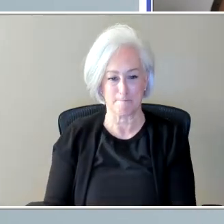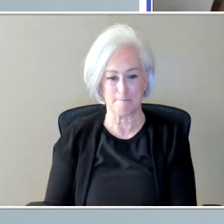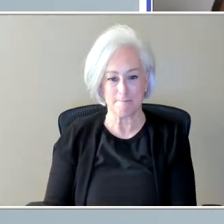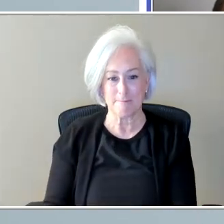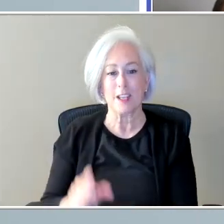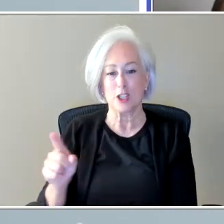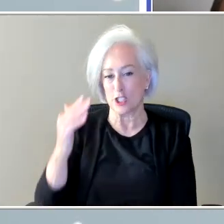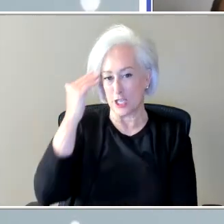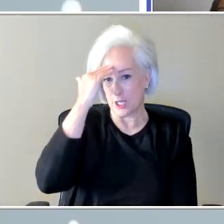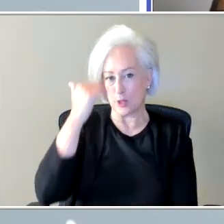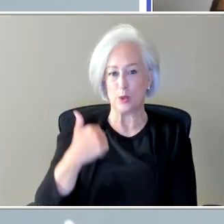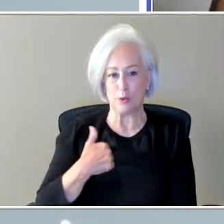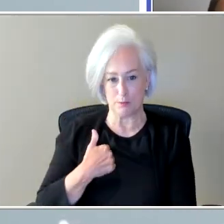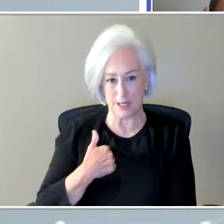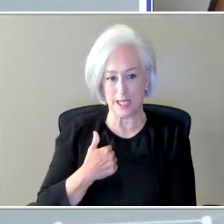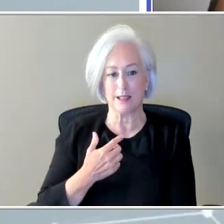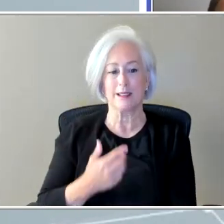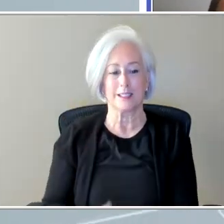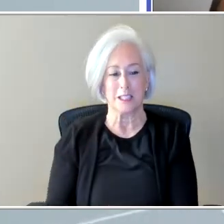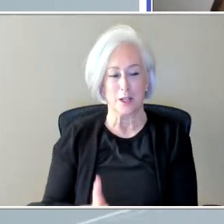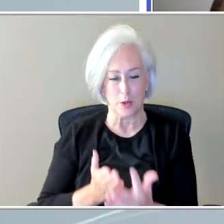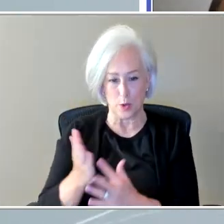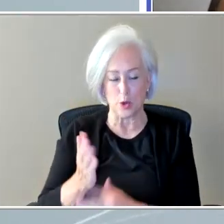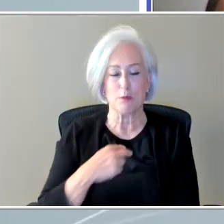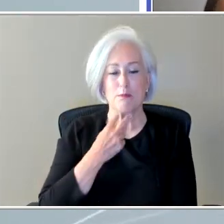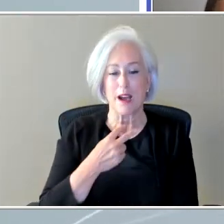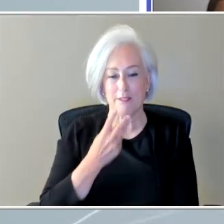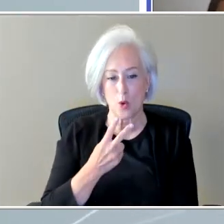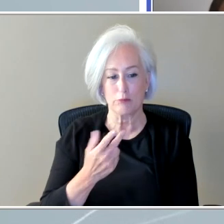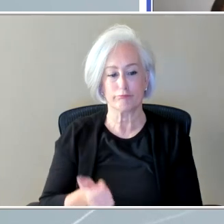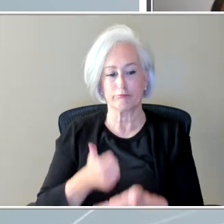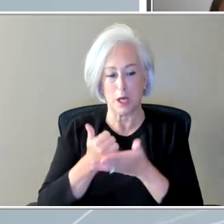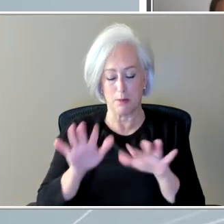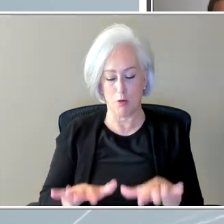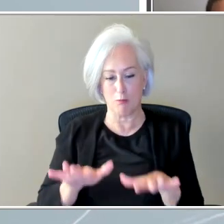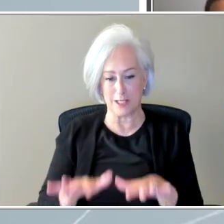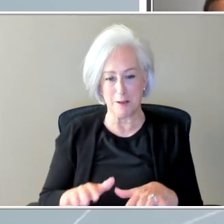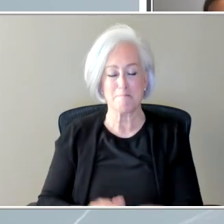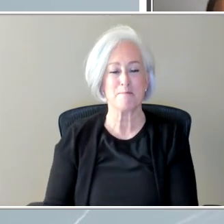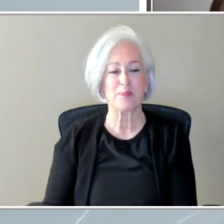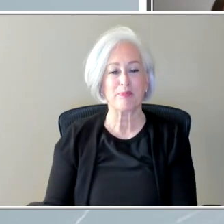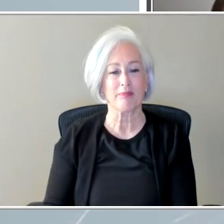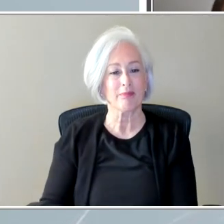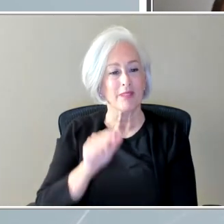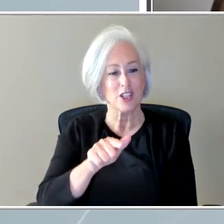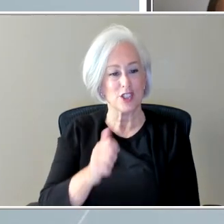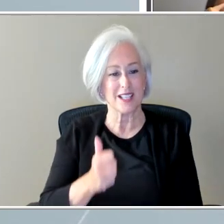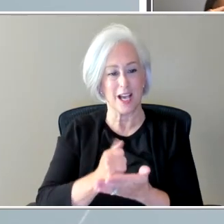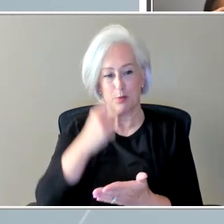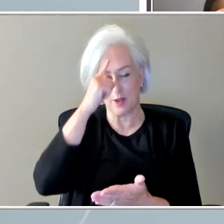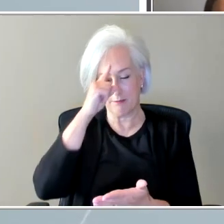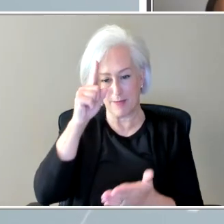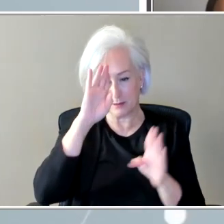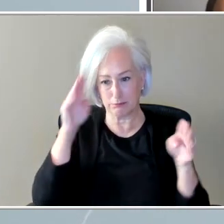tone of voice, and but she calmed me down. Yeah. She was a part of kind of your mental. She helped with that mental state. Absolutely. You'd never met her